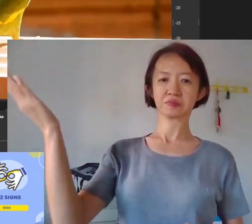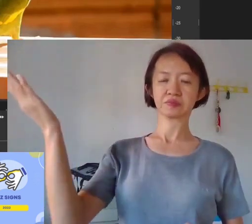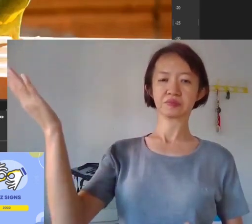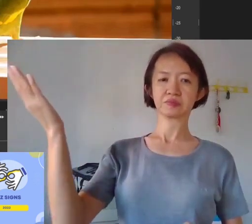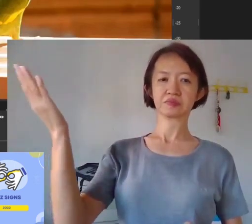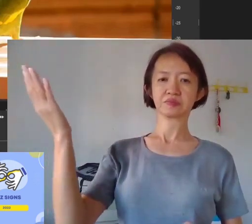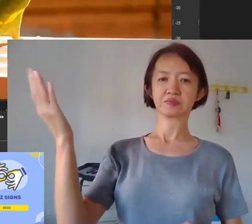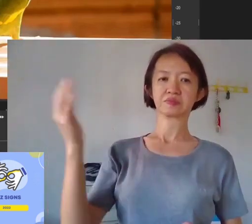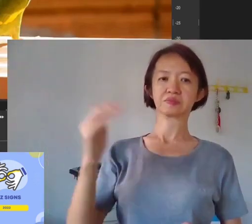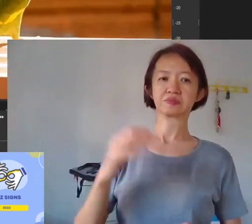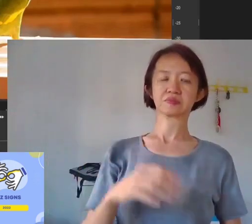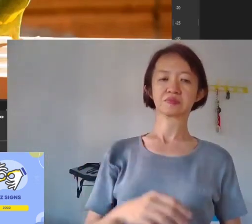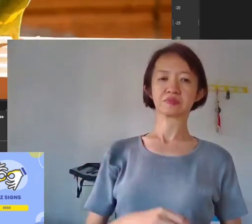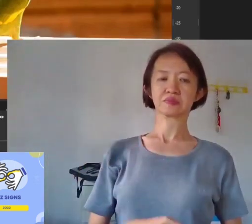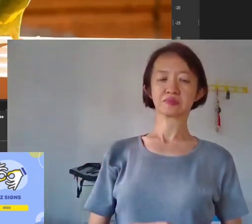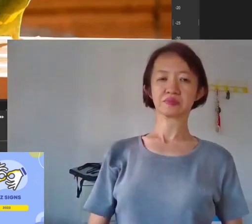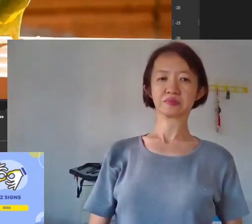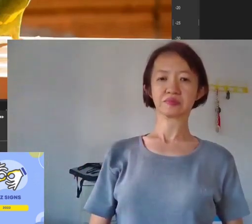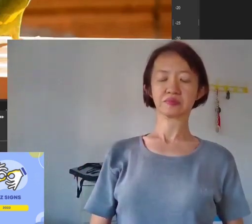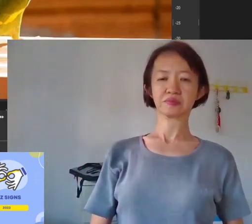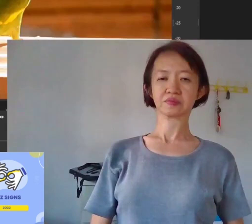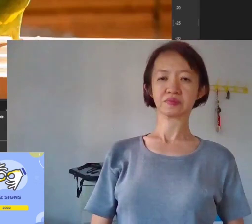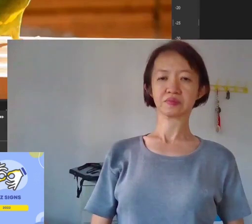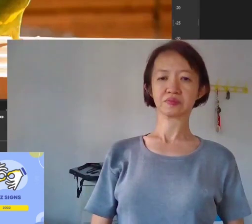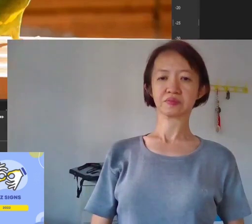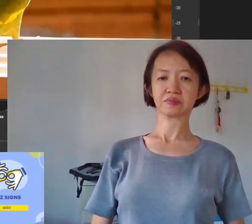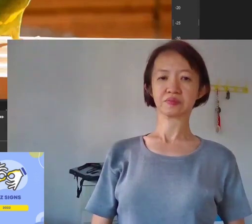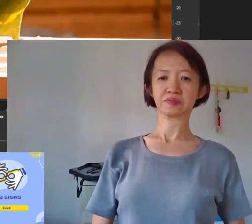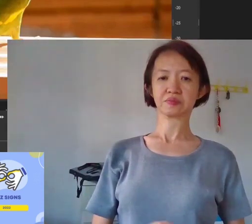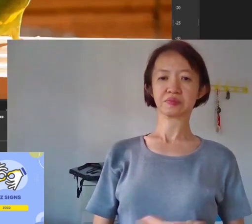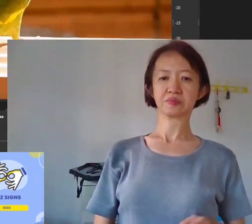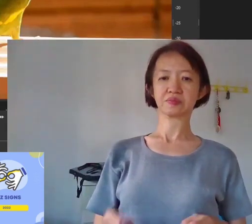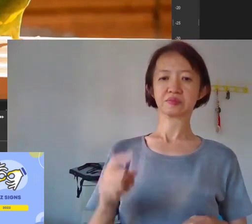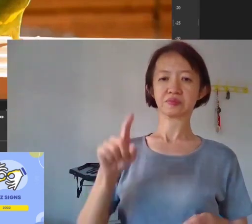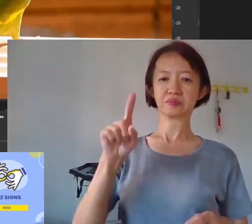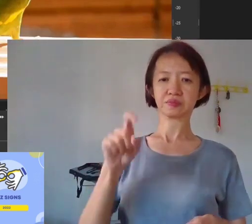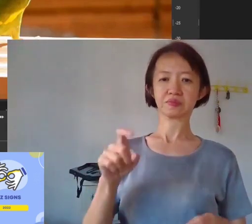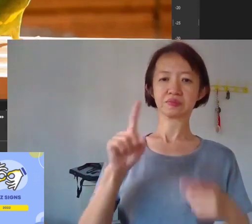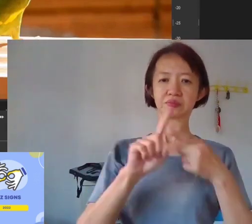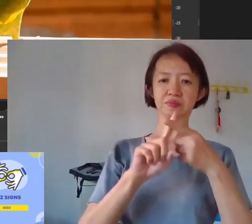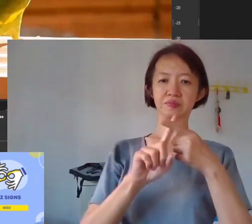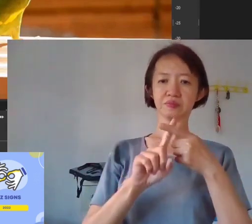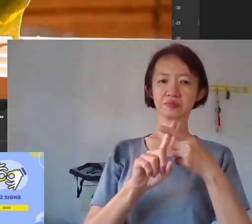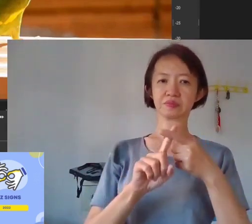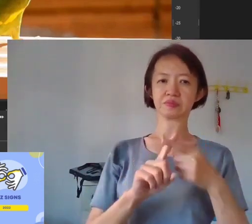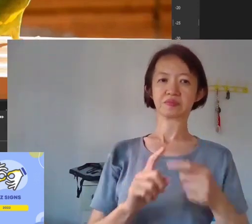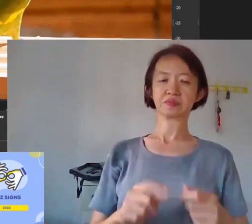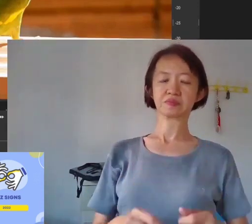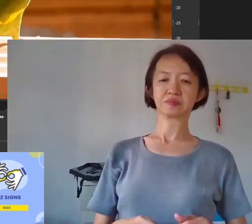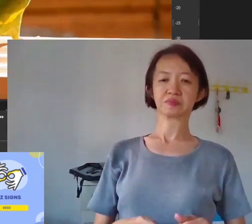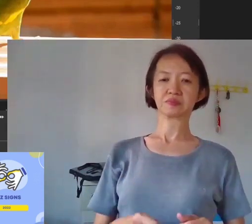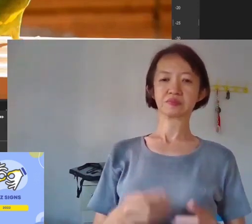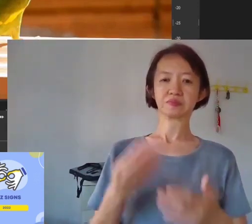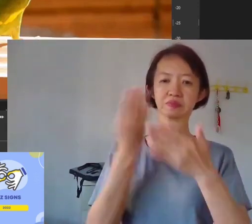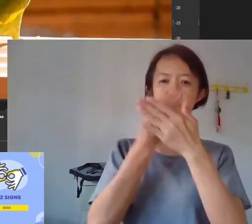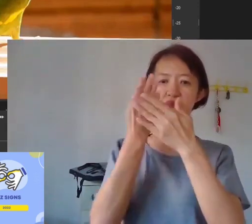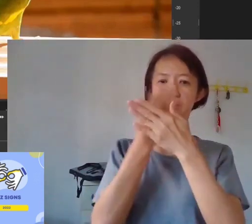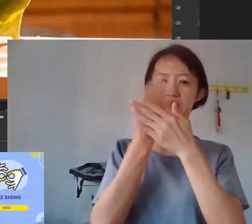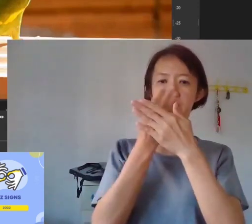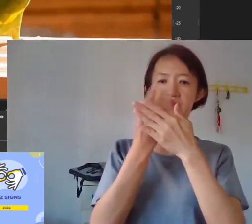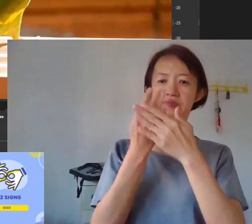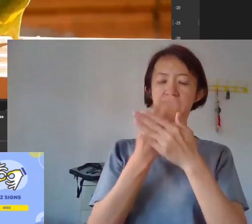simple shape, then click again plus button, type in blur